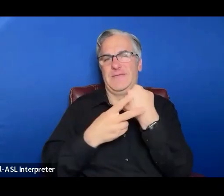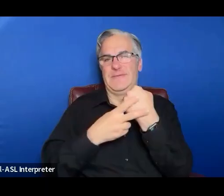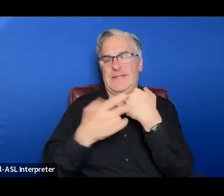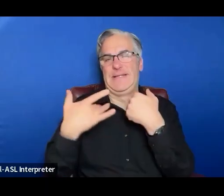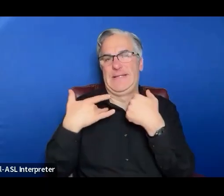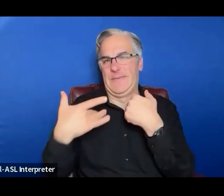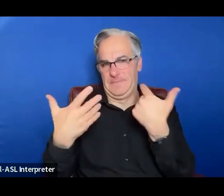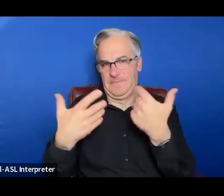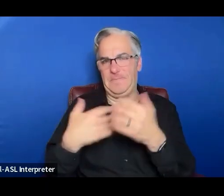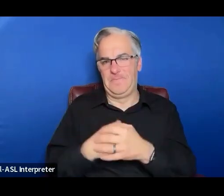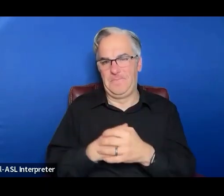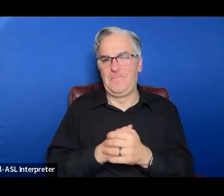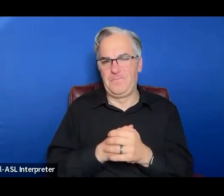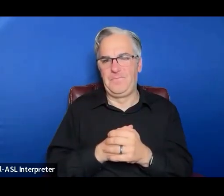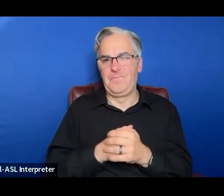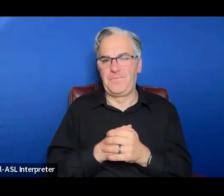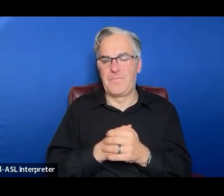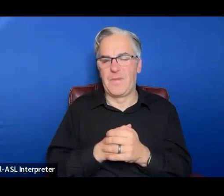And